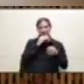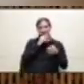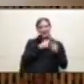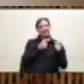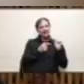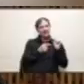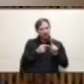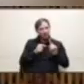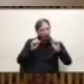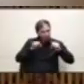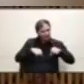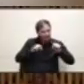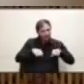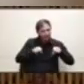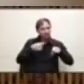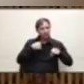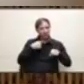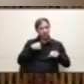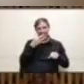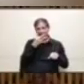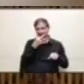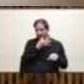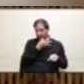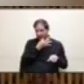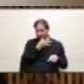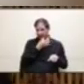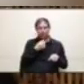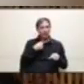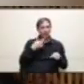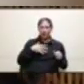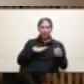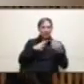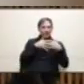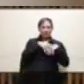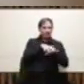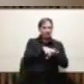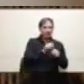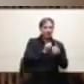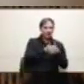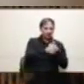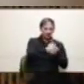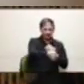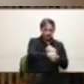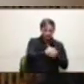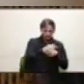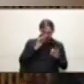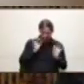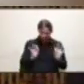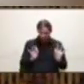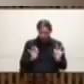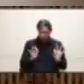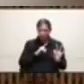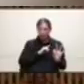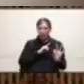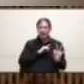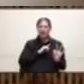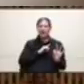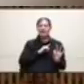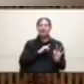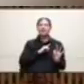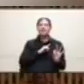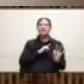to confirm that when we say we do not want to implement consequence management, are we on point? Because we don't want